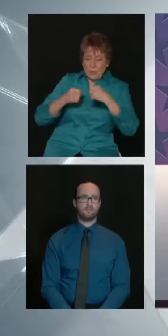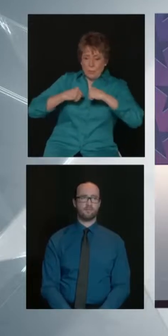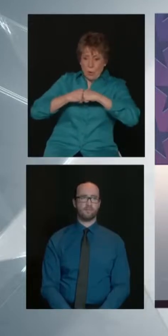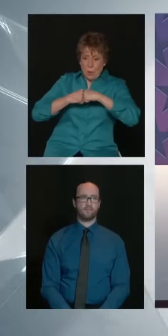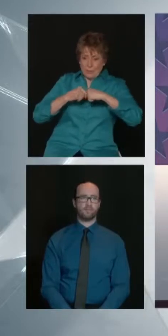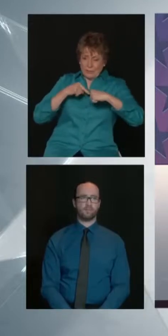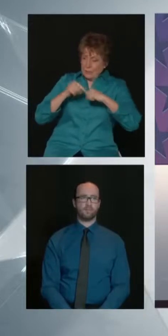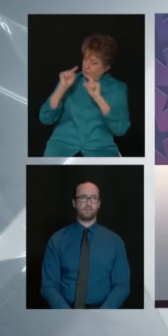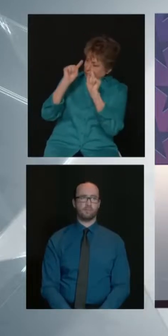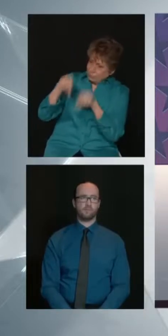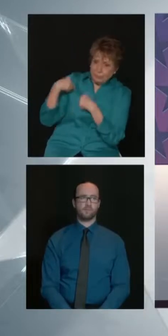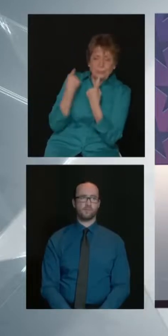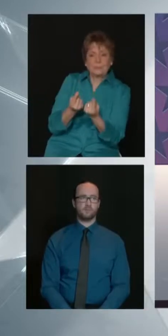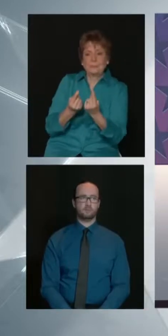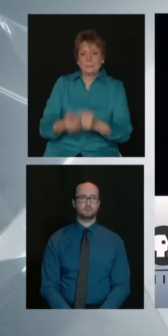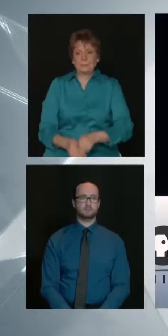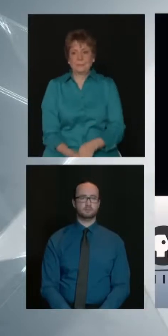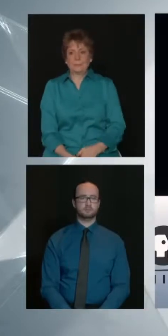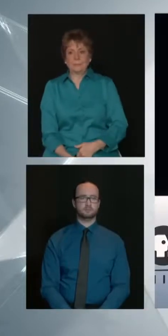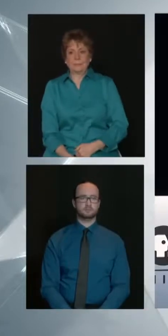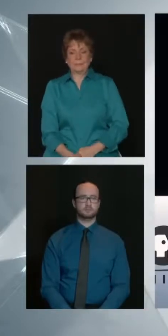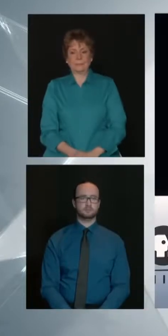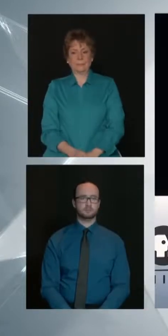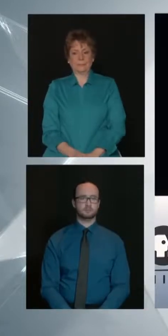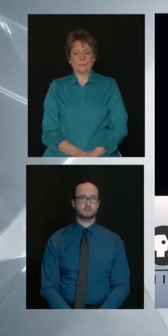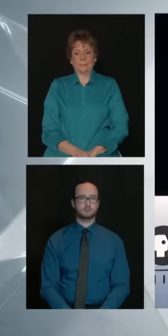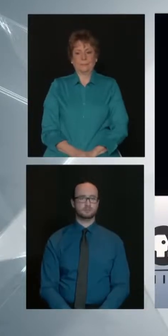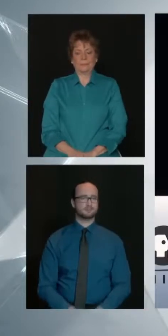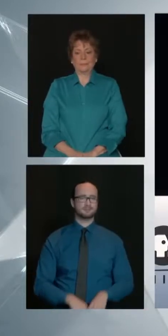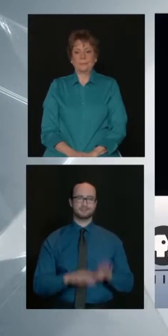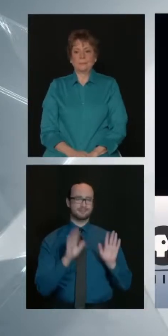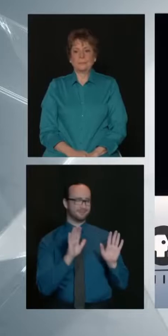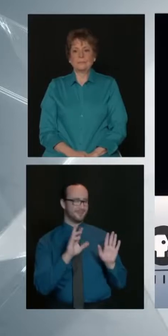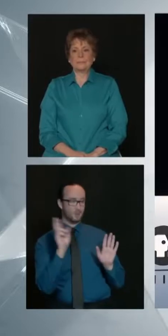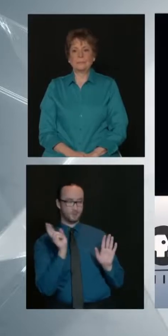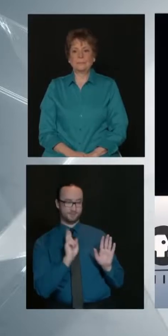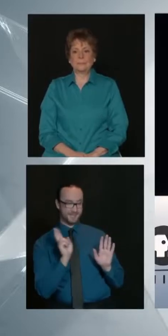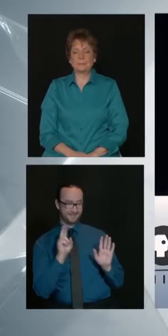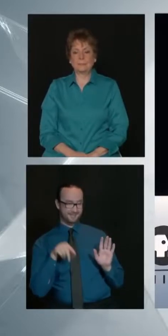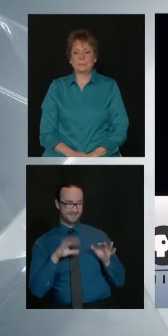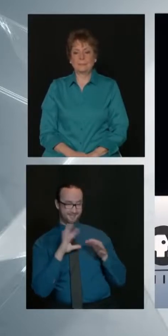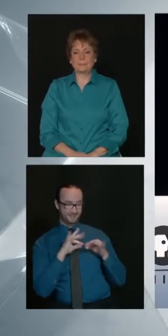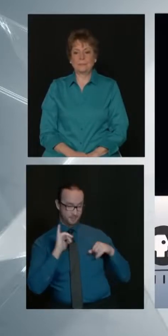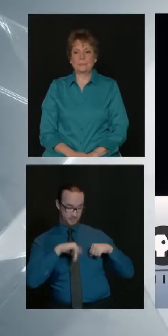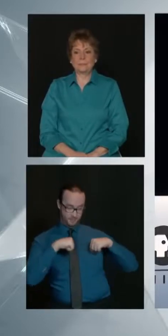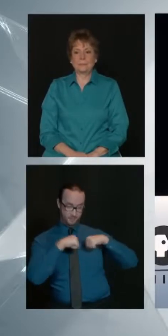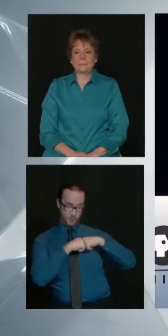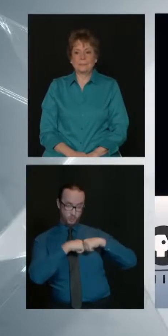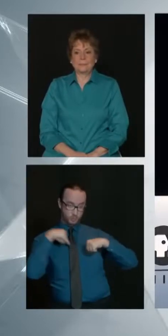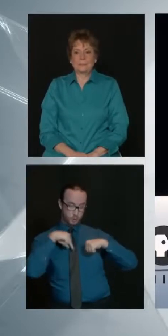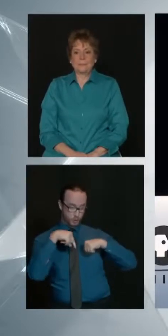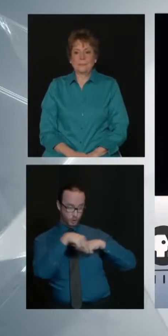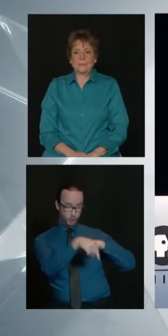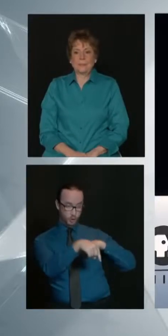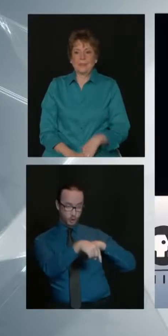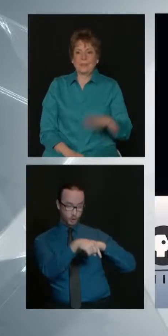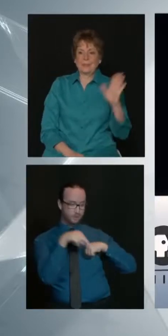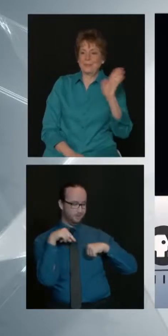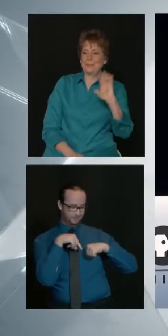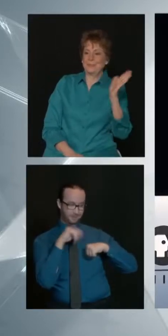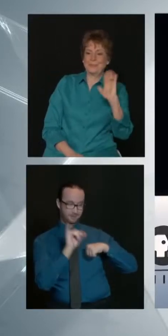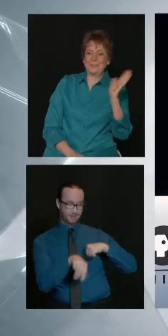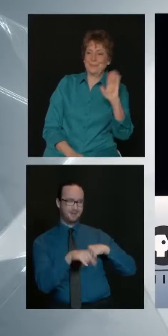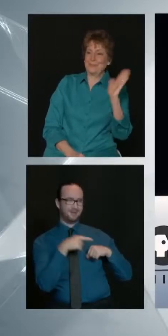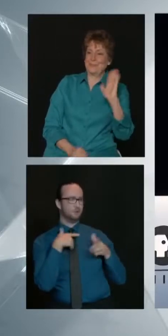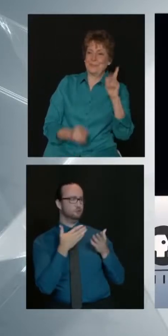To no great effect, because we have a wide open southern border. So if that's the best you can do, I respectfully request you resign and let's get someone in the seat who will actually secure our